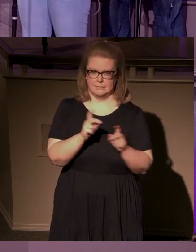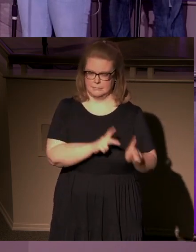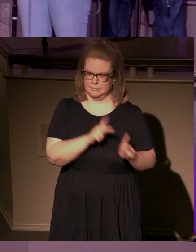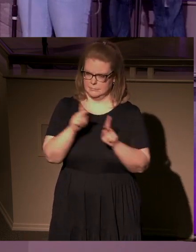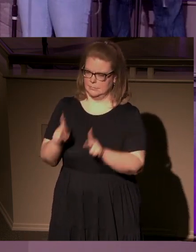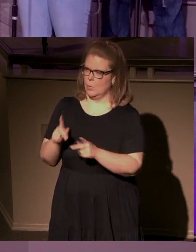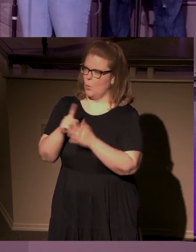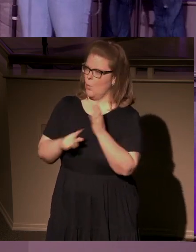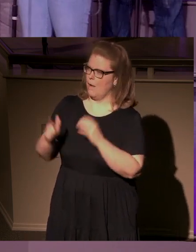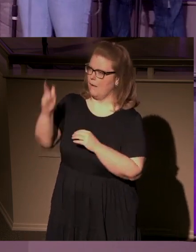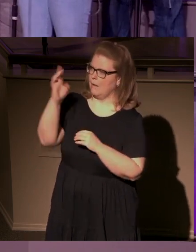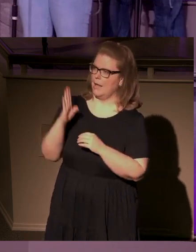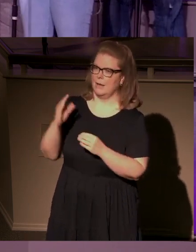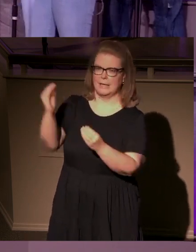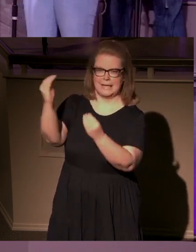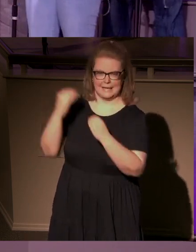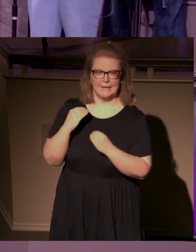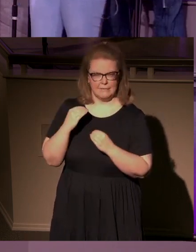okay? Focus on that.